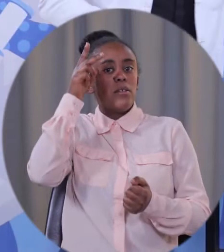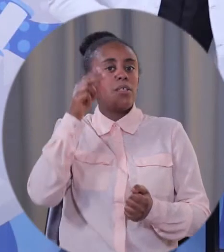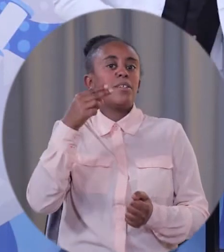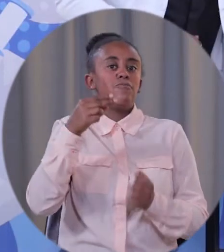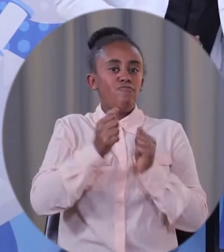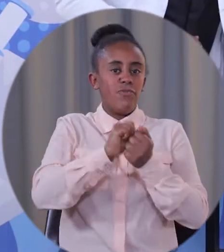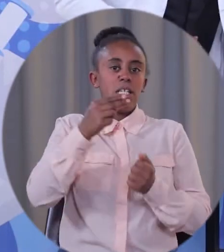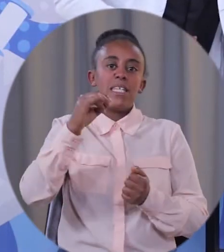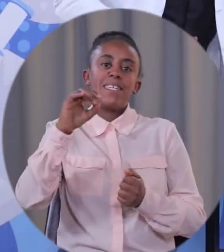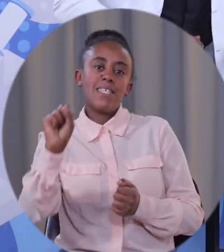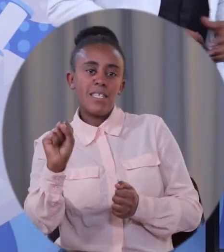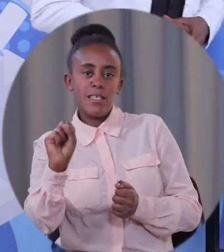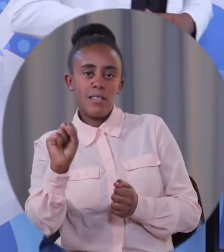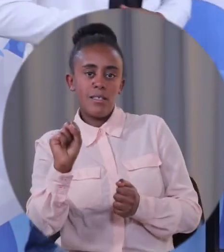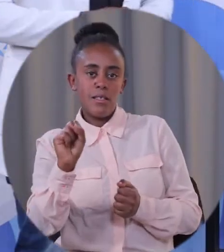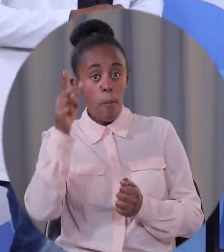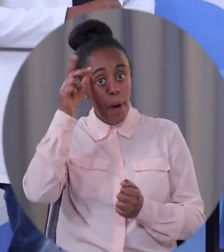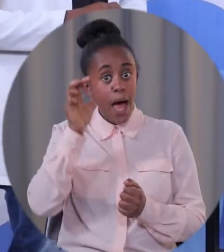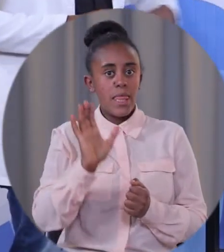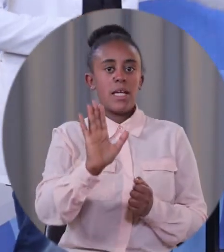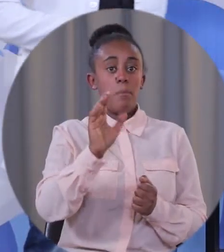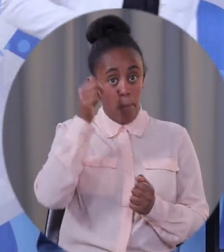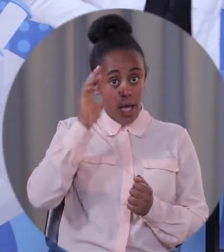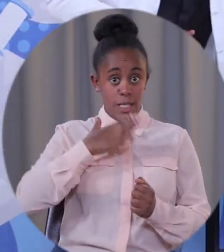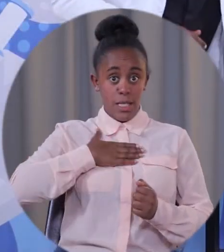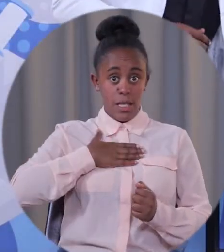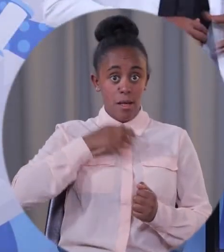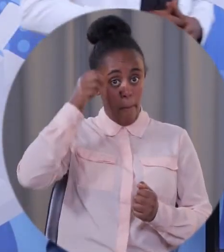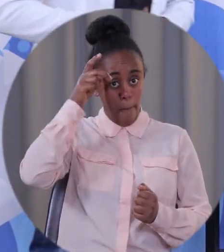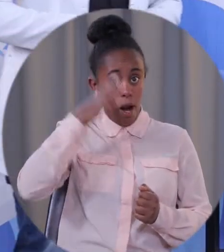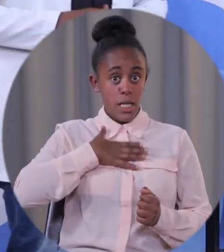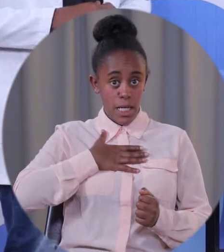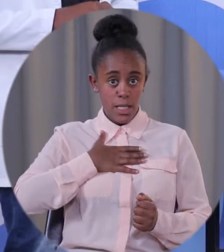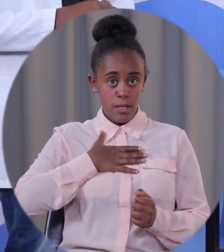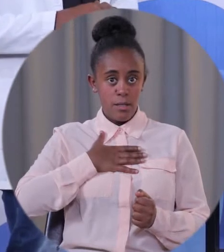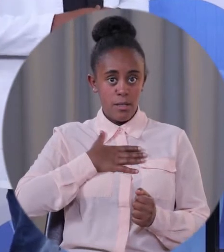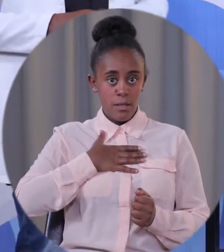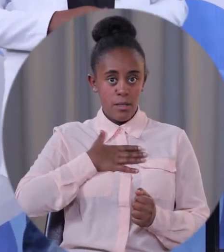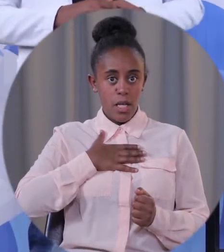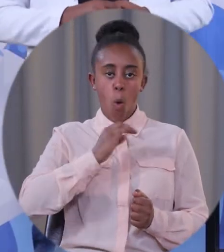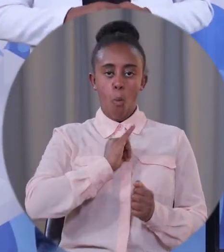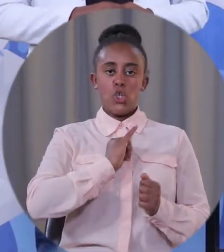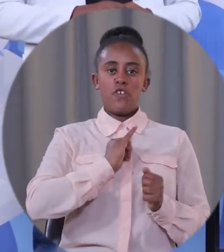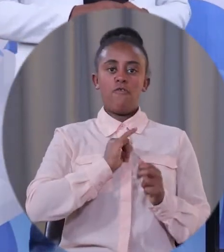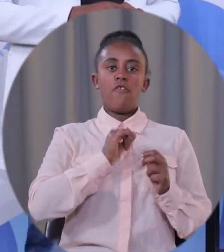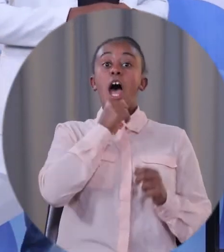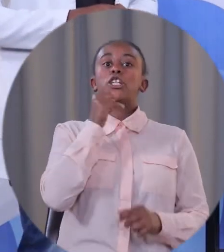So when you use brother's shelf, brothers here, it is possessive